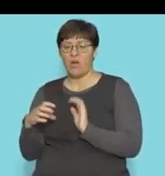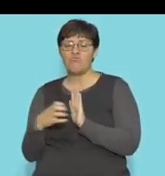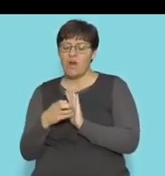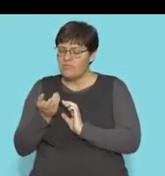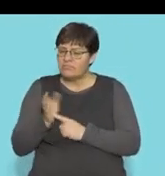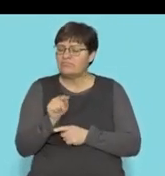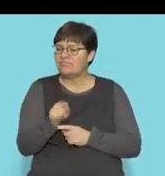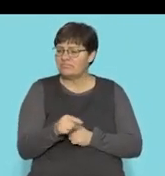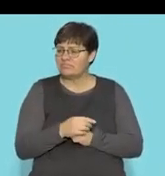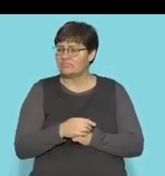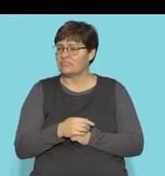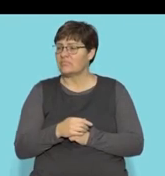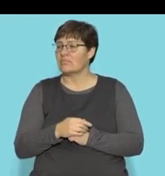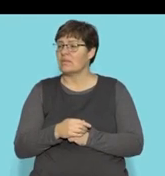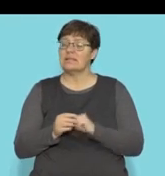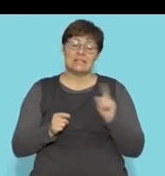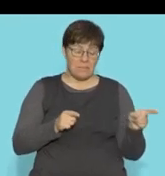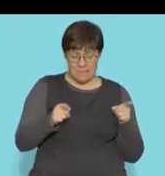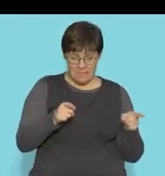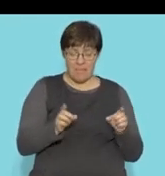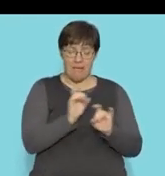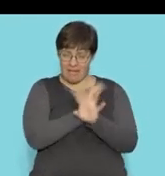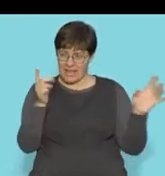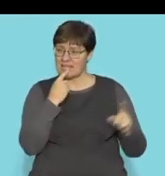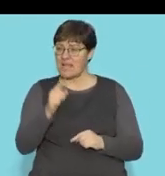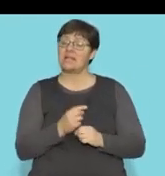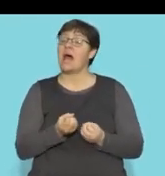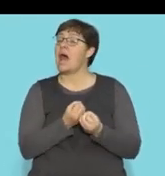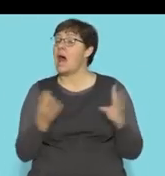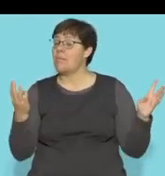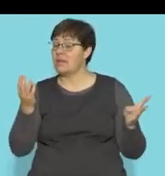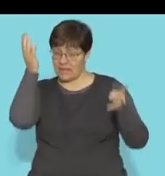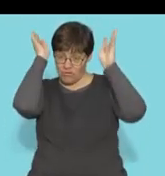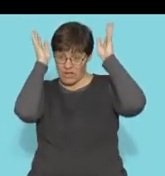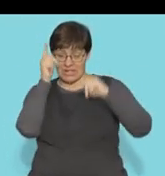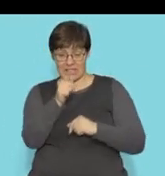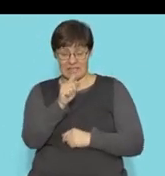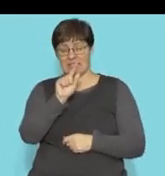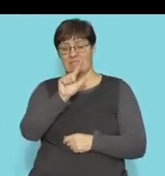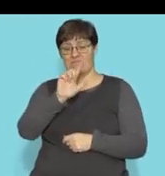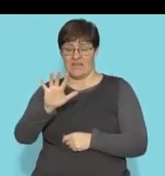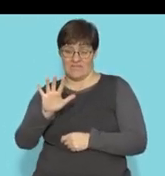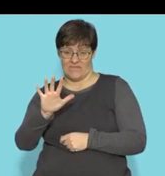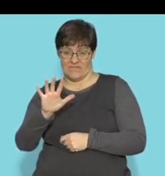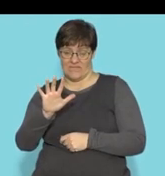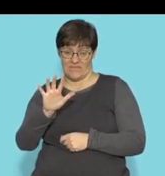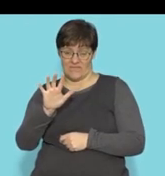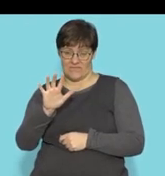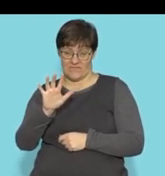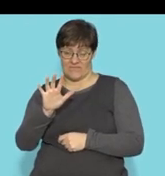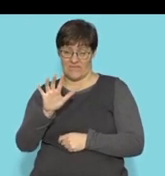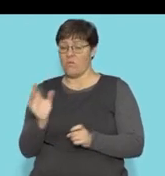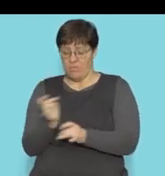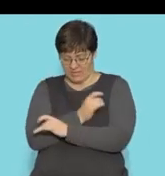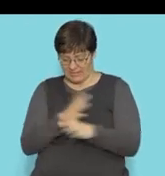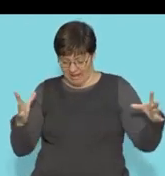the graph shows us and the text very clearly that there were 75